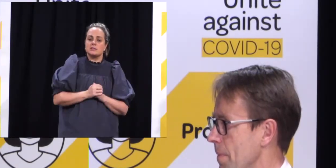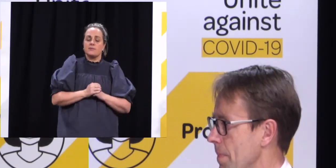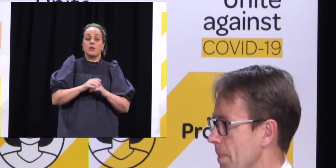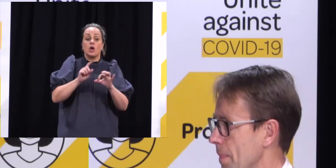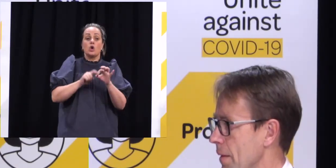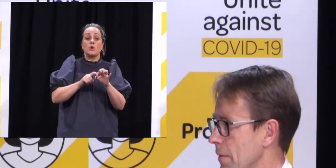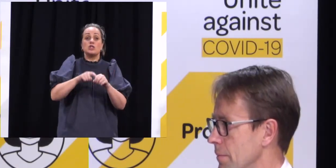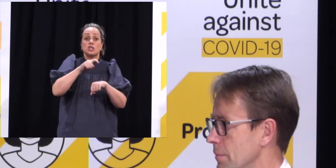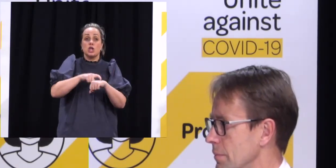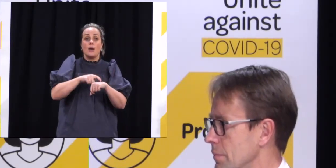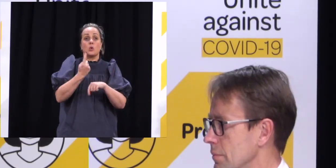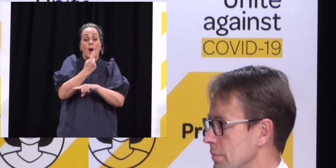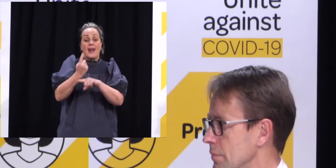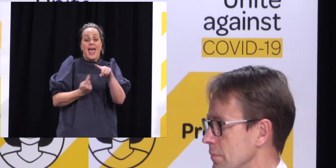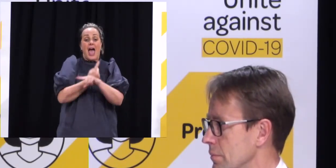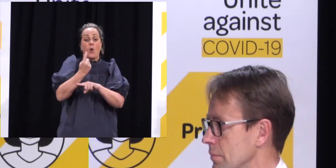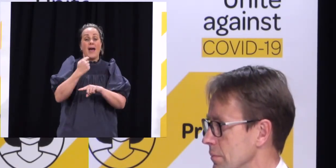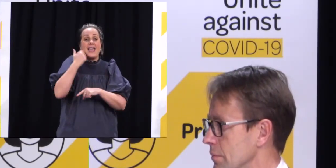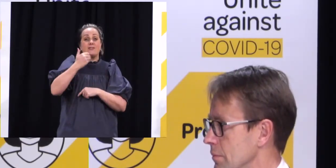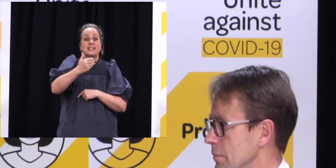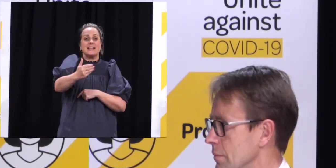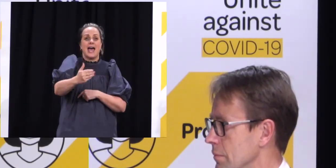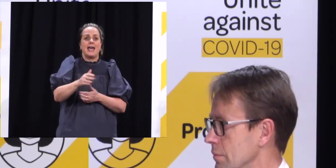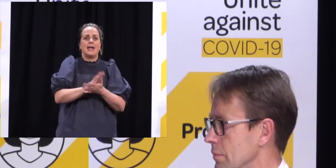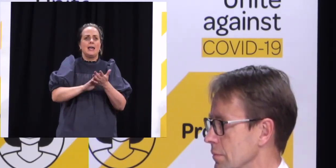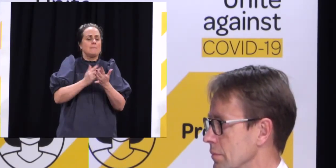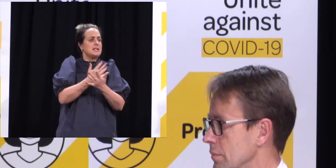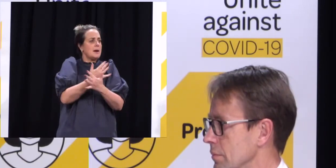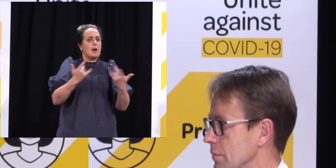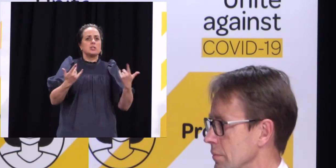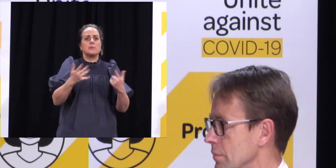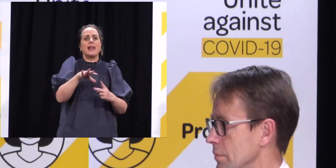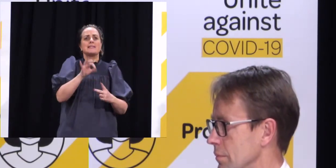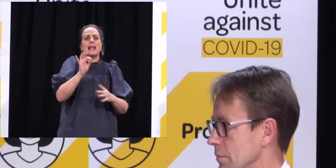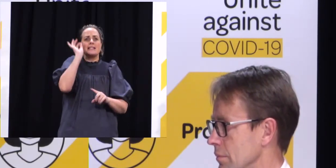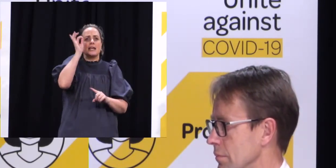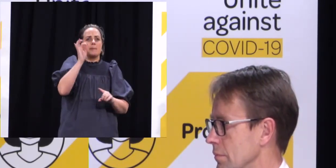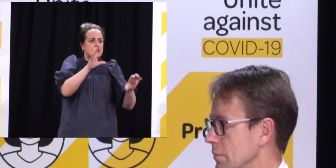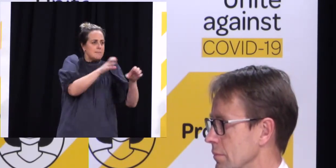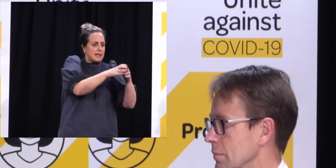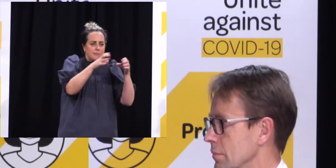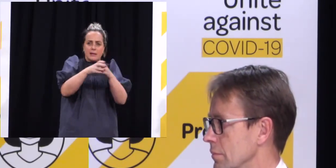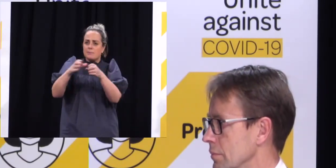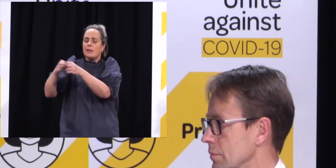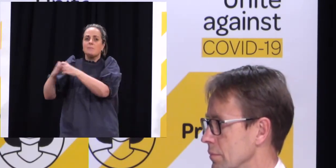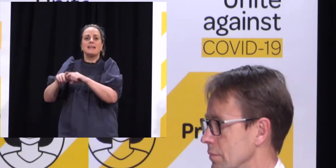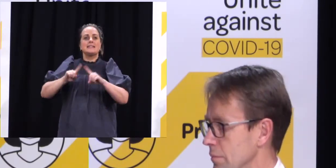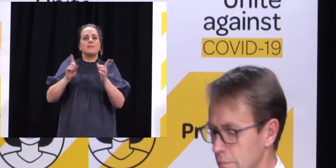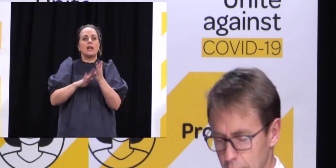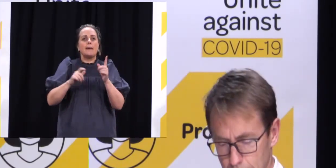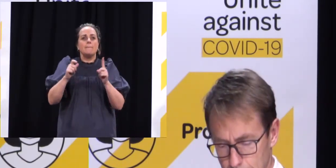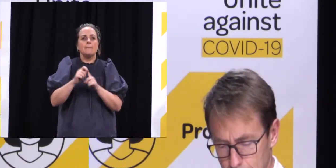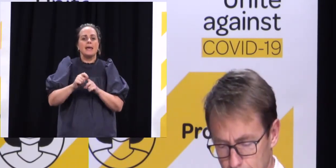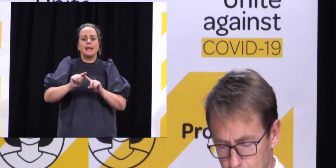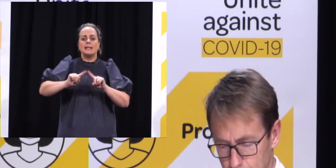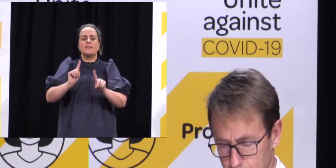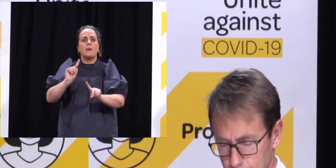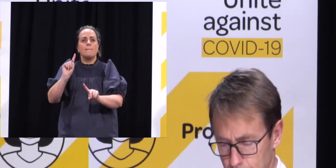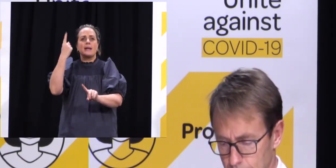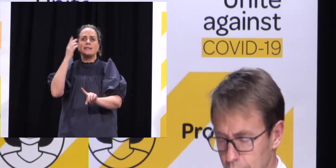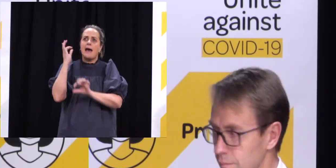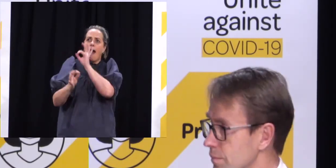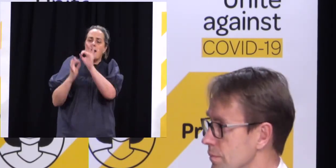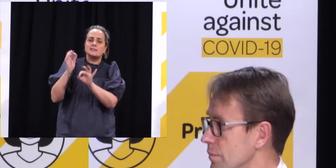is 1 hour a day. This is therefore multiple select committees that are able to meet with different ministers, with different MPs asking